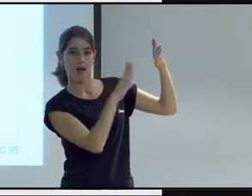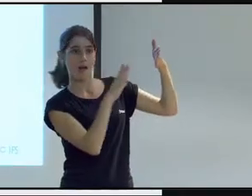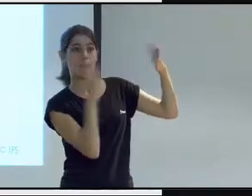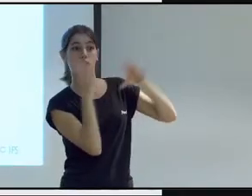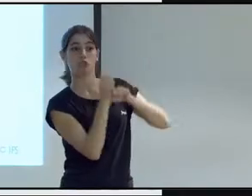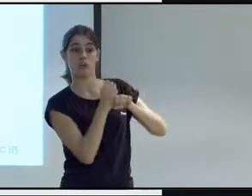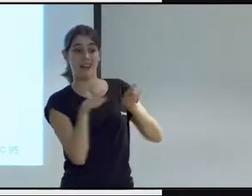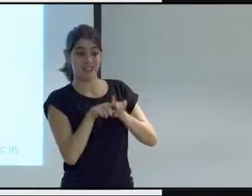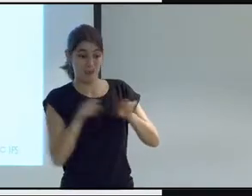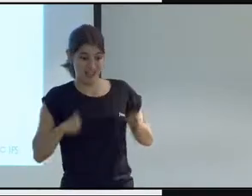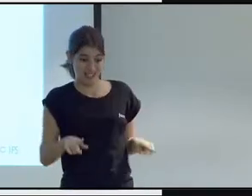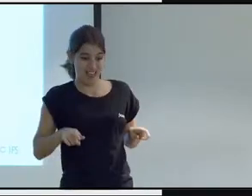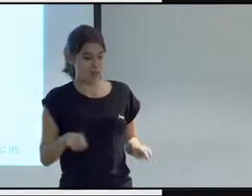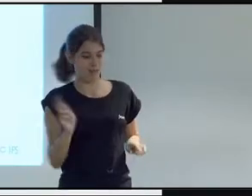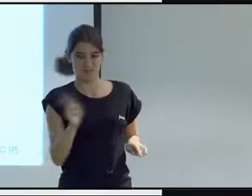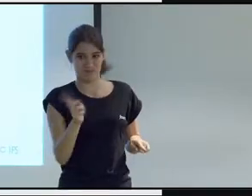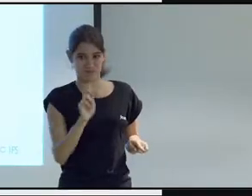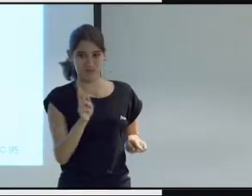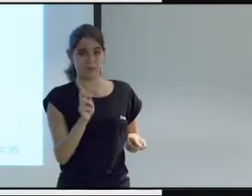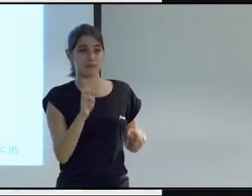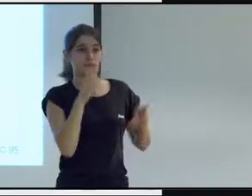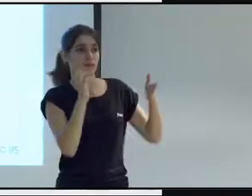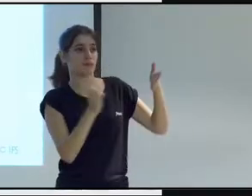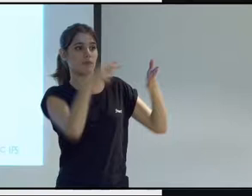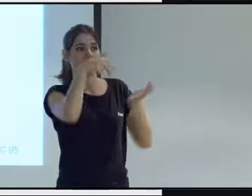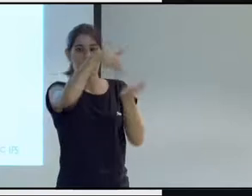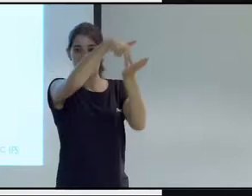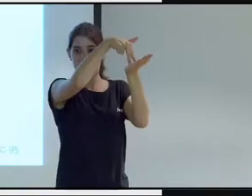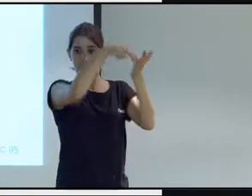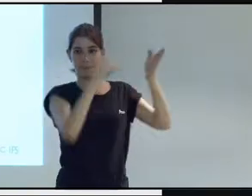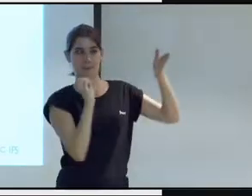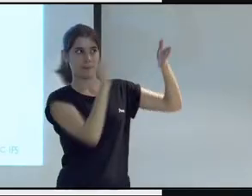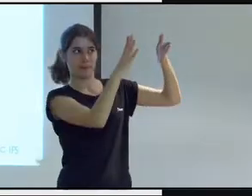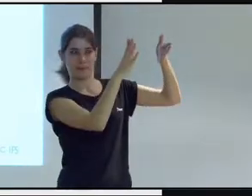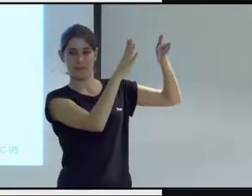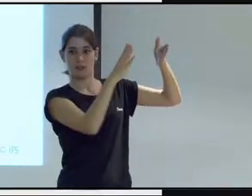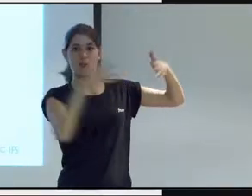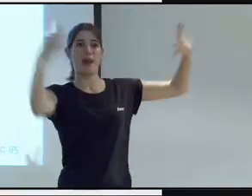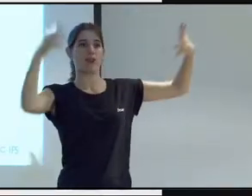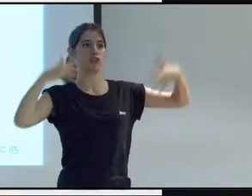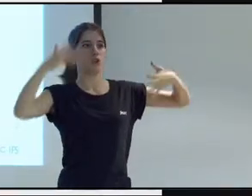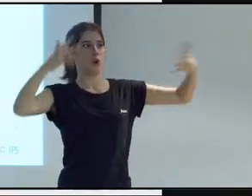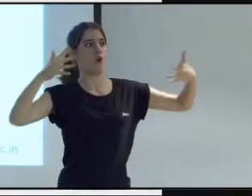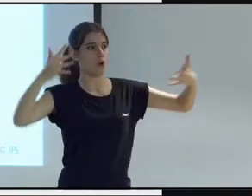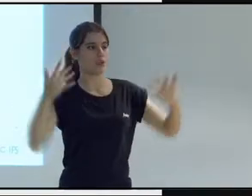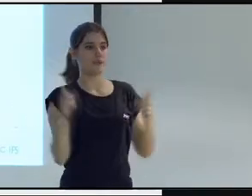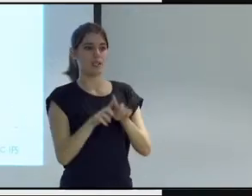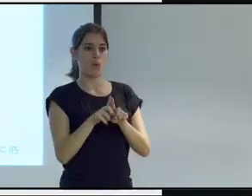projects his shadow, but not as a person in a wheelchair, but he is standing up with his